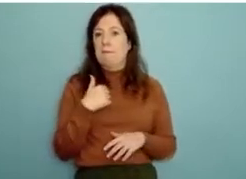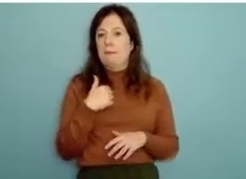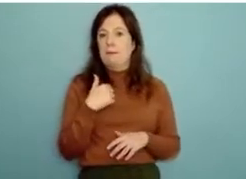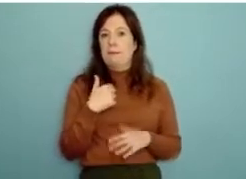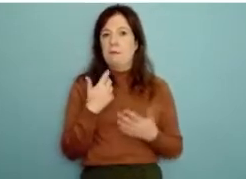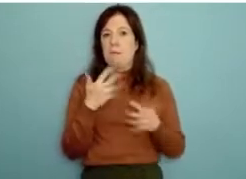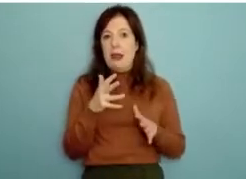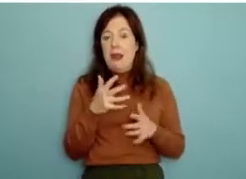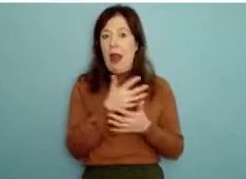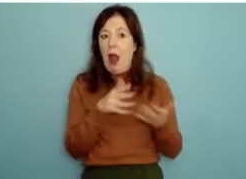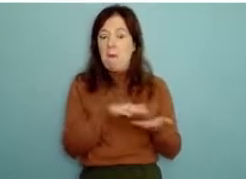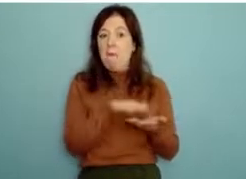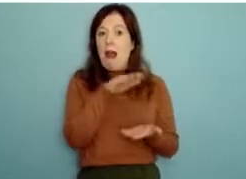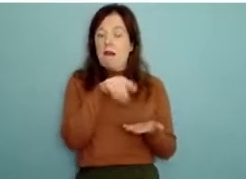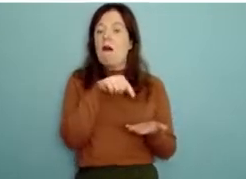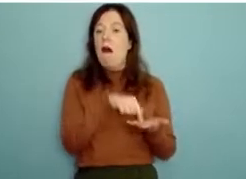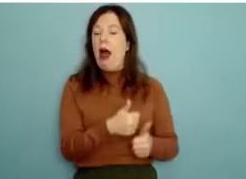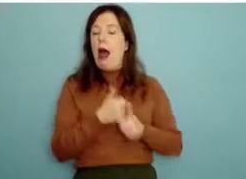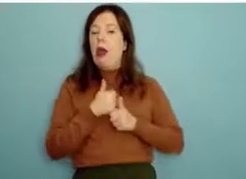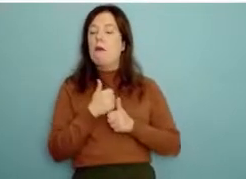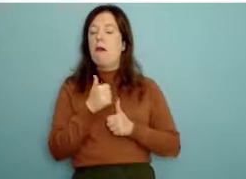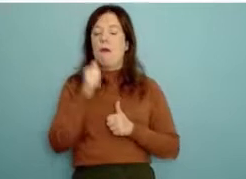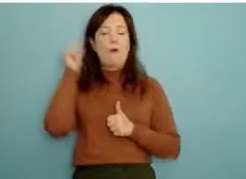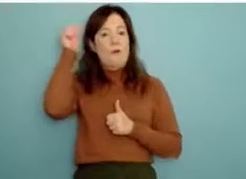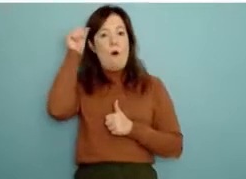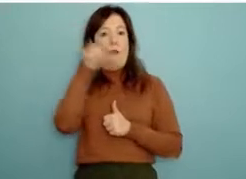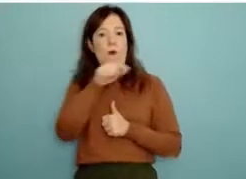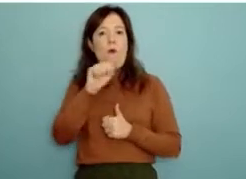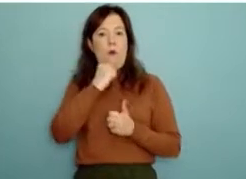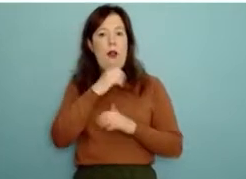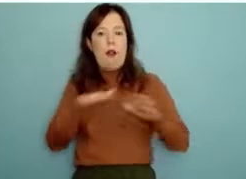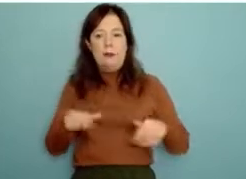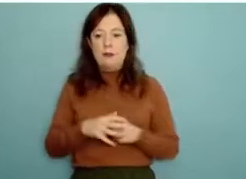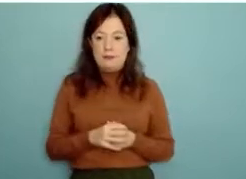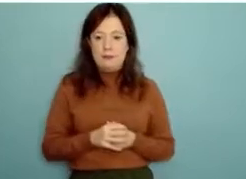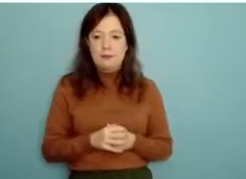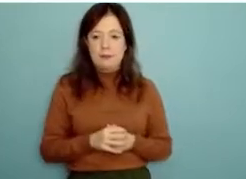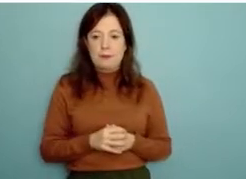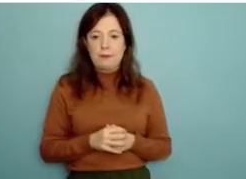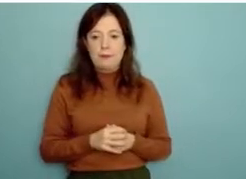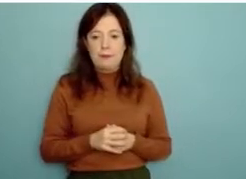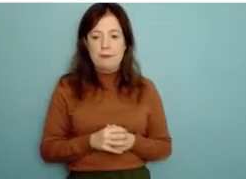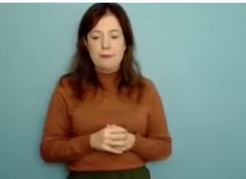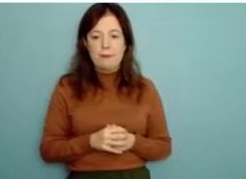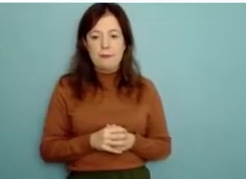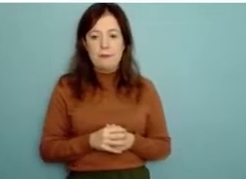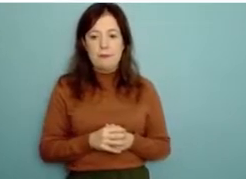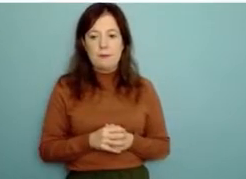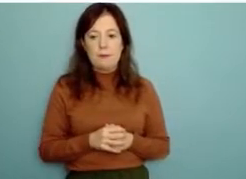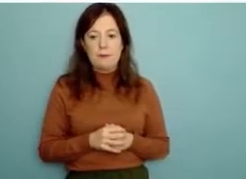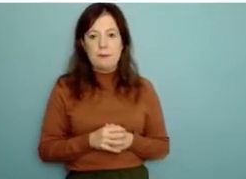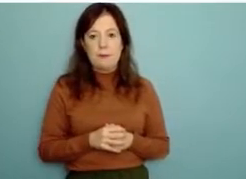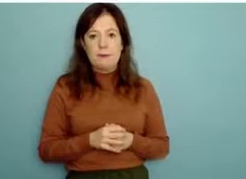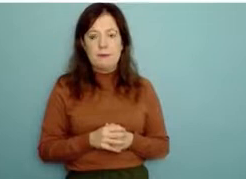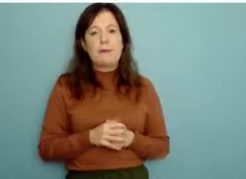rates. So in terms of paired scores, so this is when we talk about